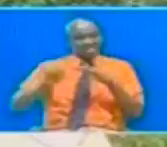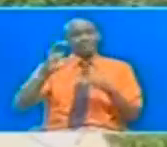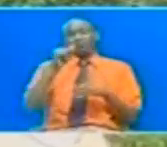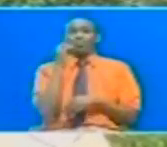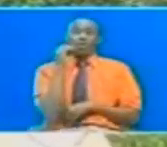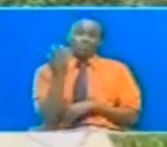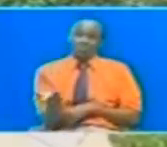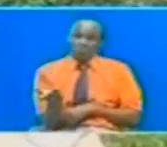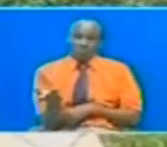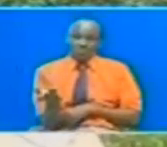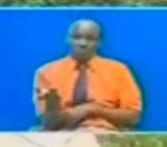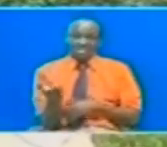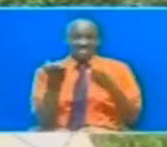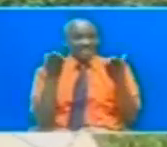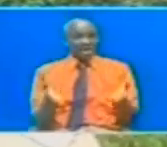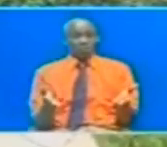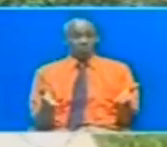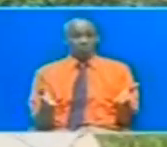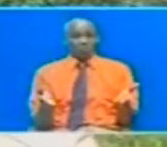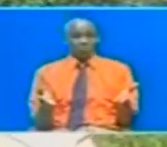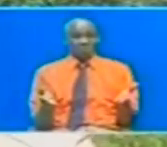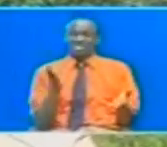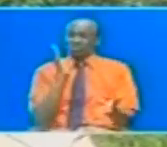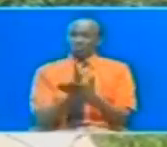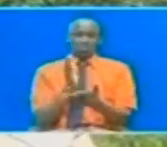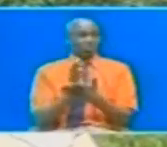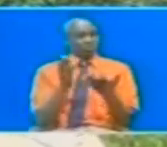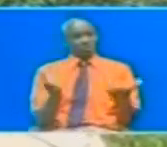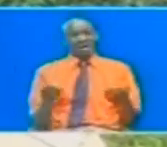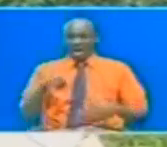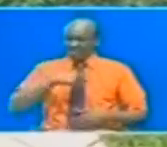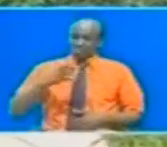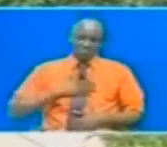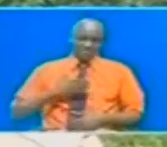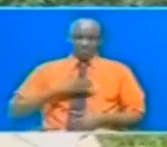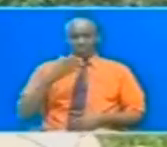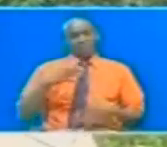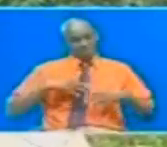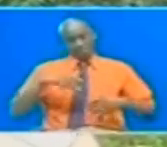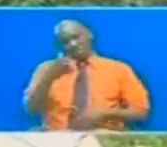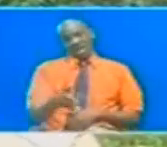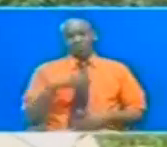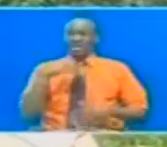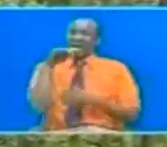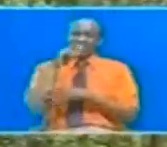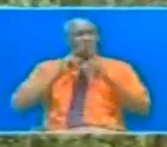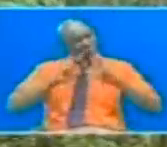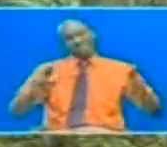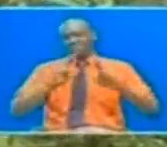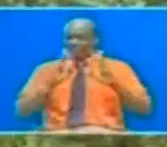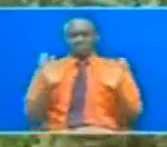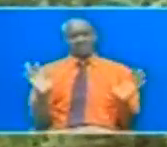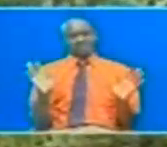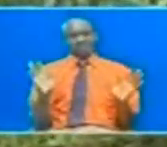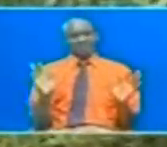makwao. Sasa ukweli wa mambo, sisi kama wakaaji wa hapa, tumeomba tu amani. Hundreds